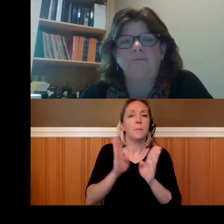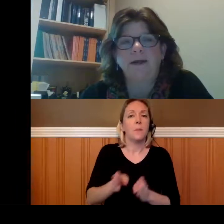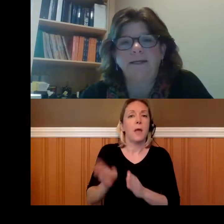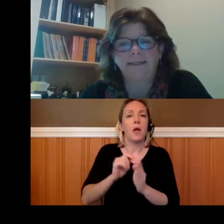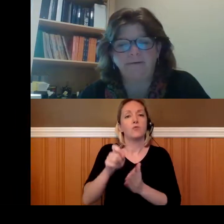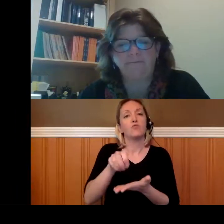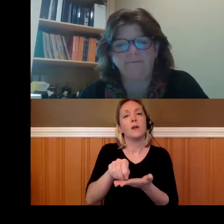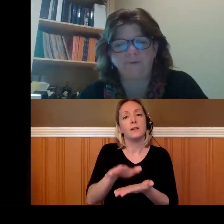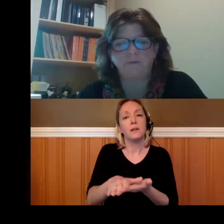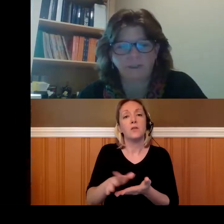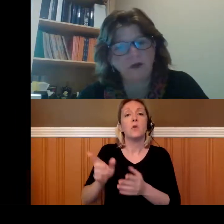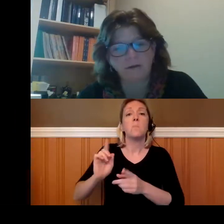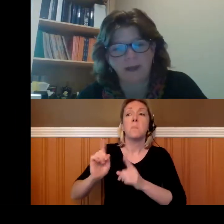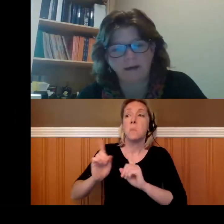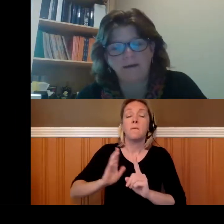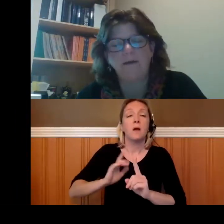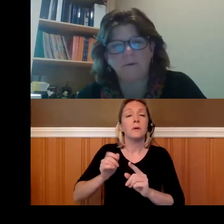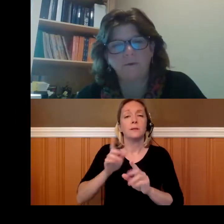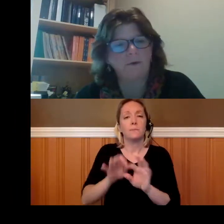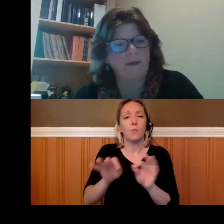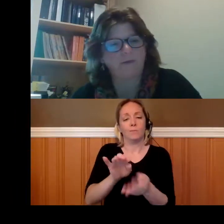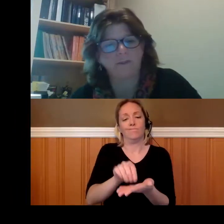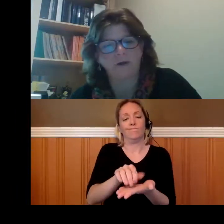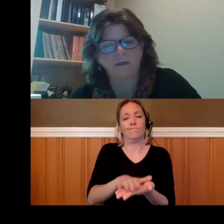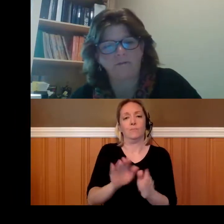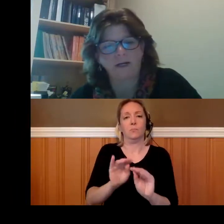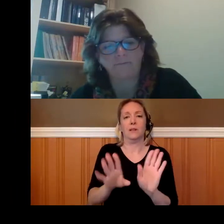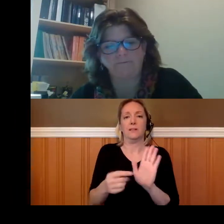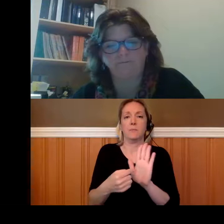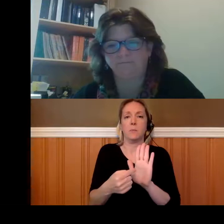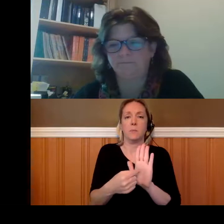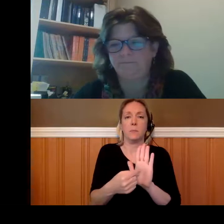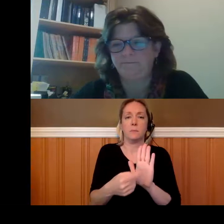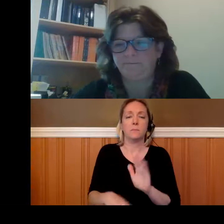Don't just talk about it, but we want to make sure it's all in writing.